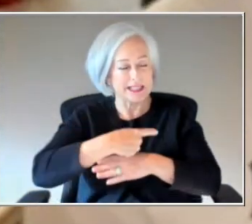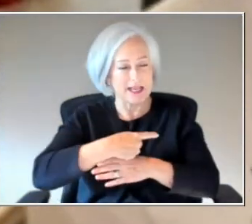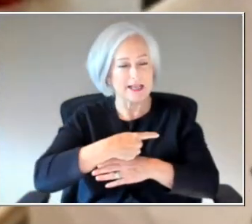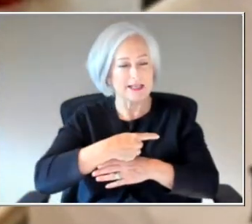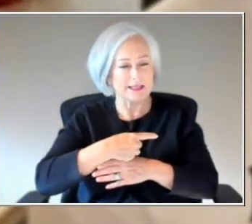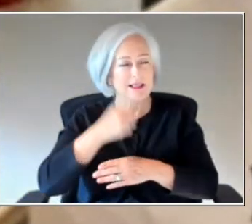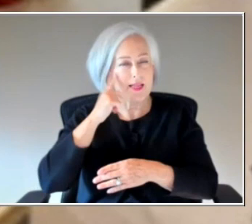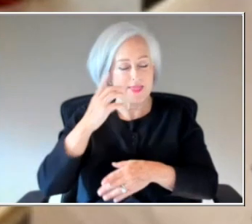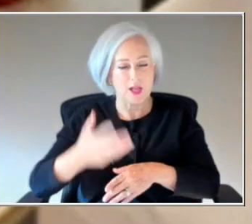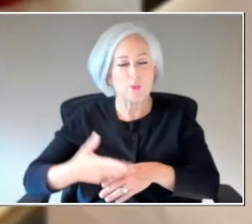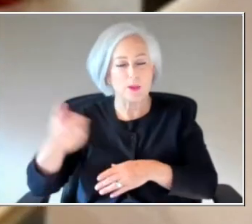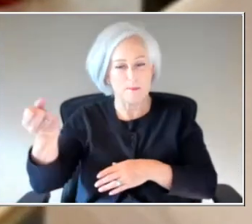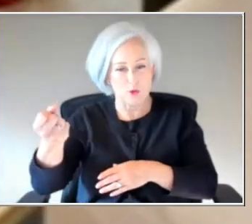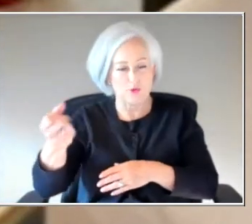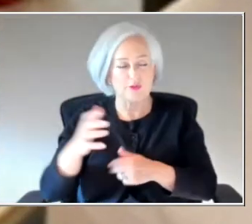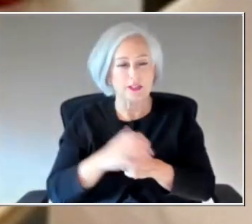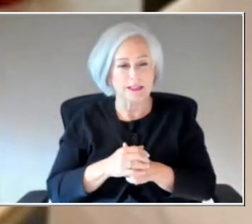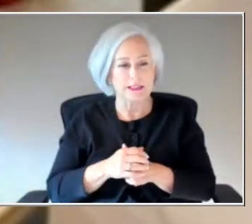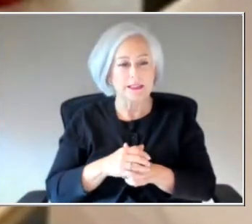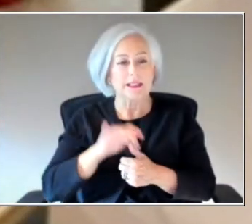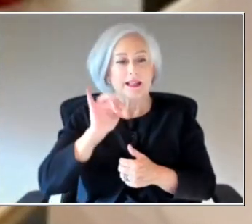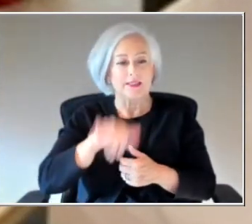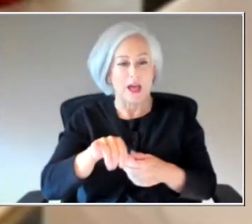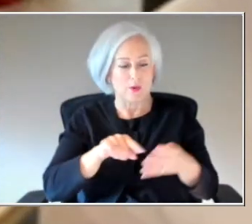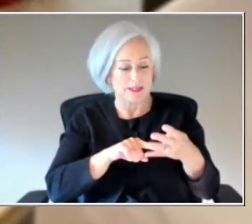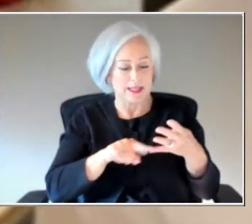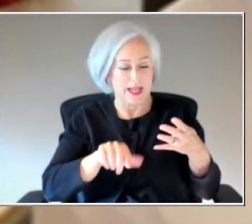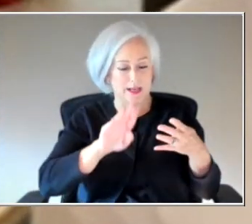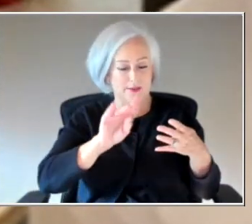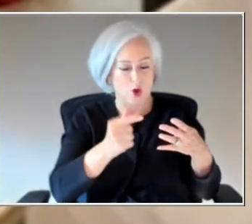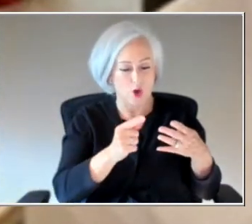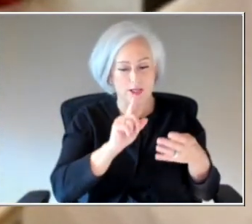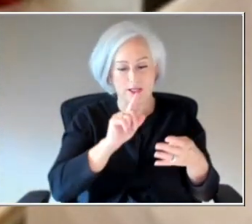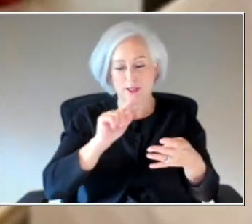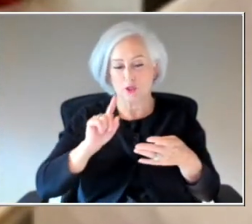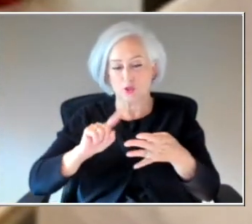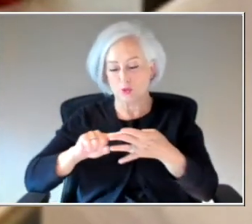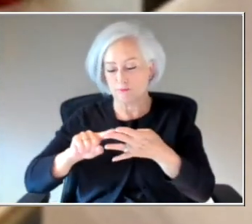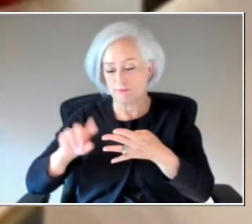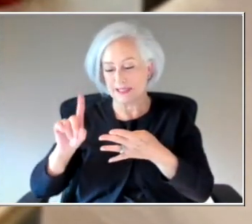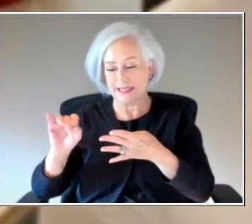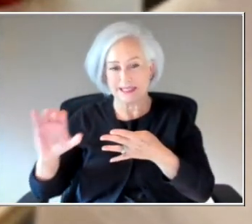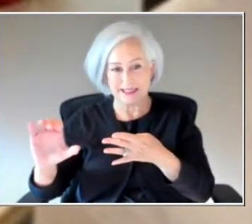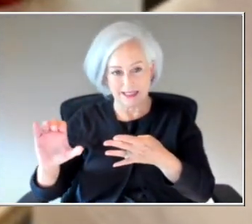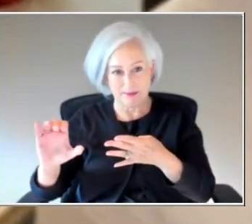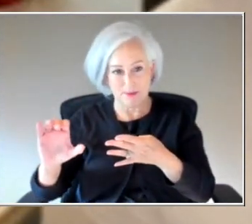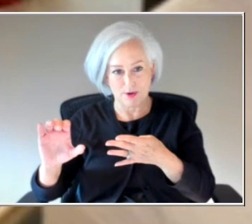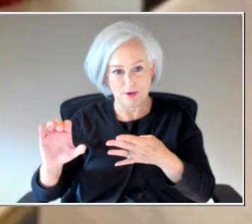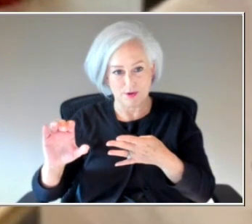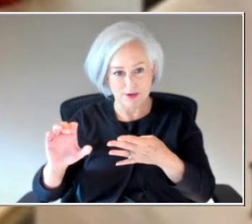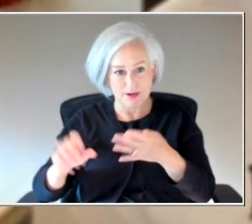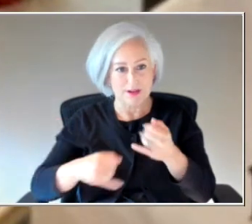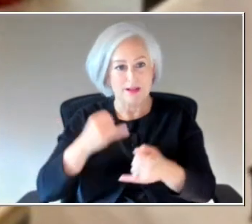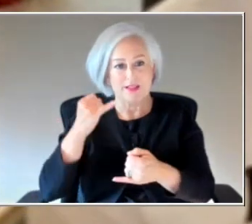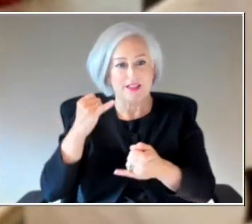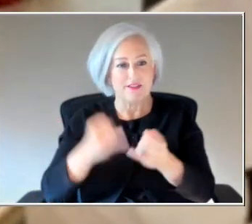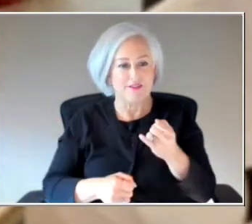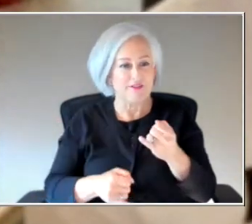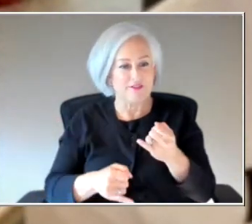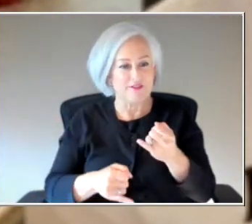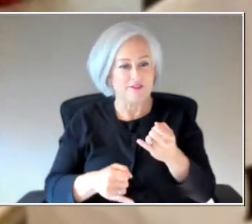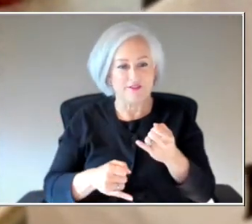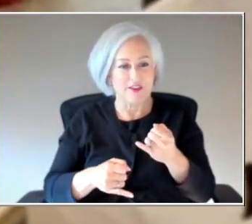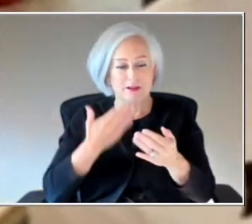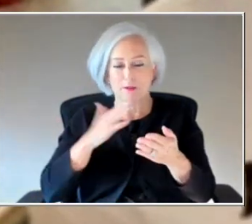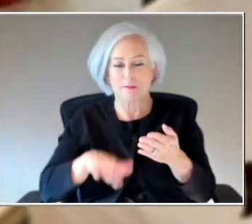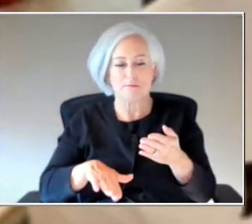maintained from the end of August until the second week of December. And then her kidneys took the final blow, we believe, from like RSV and